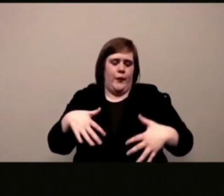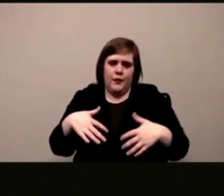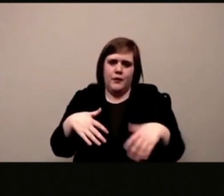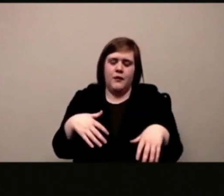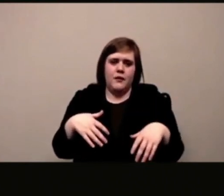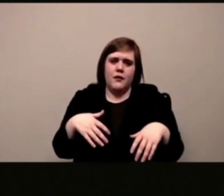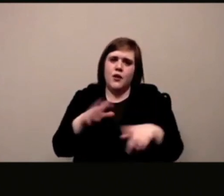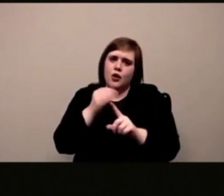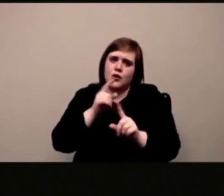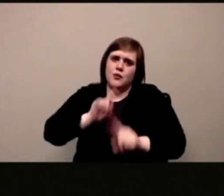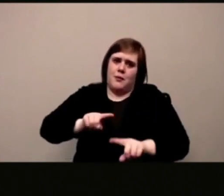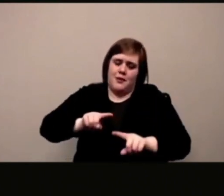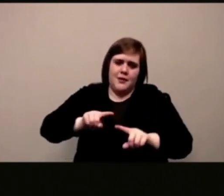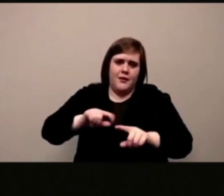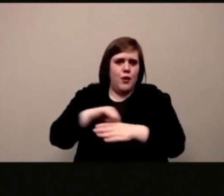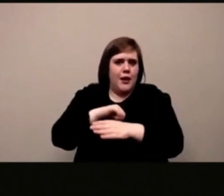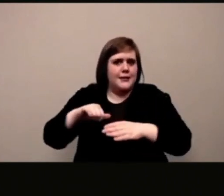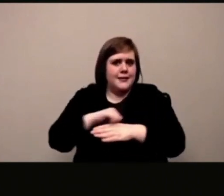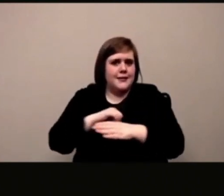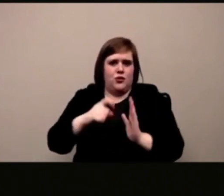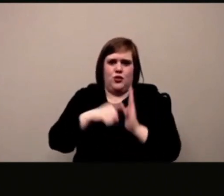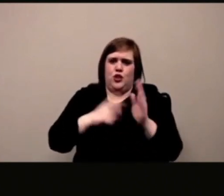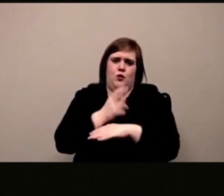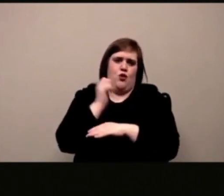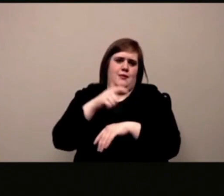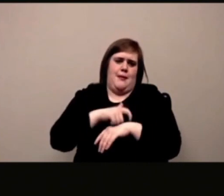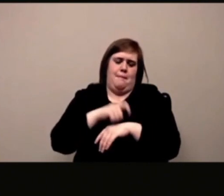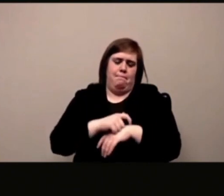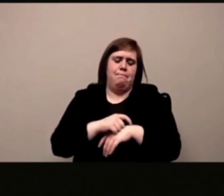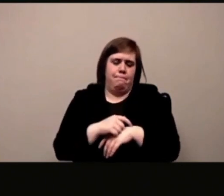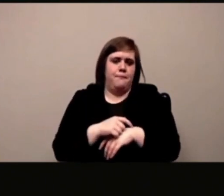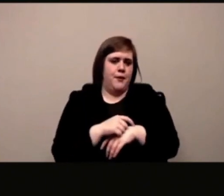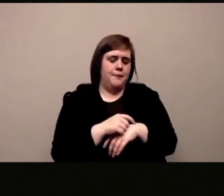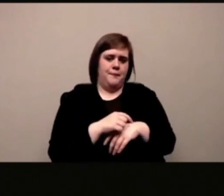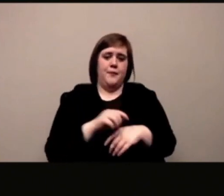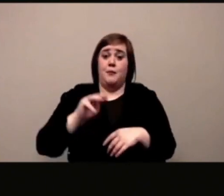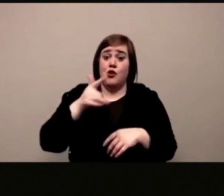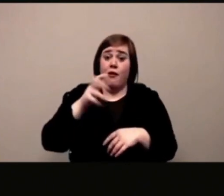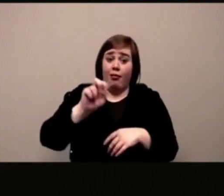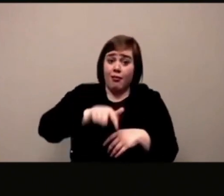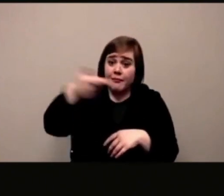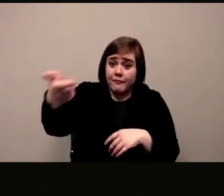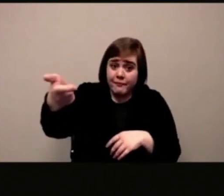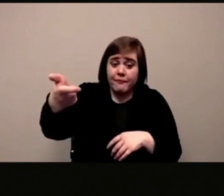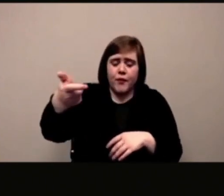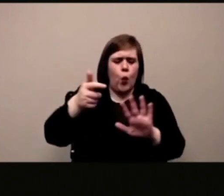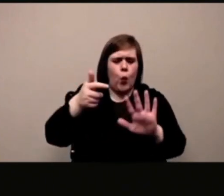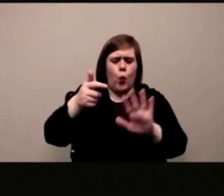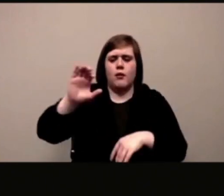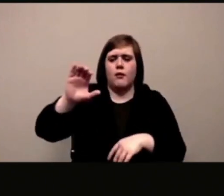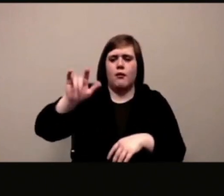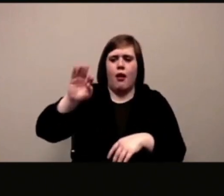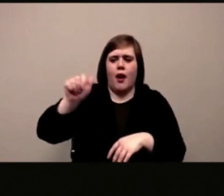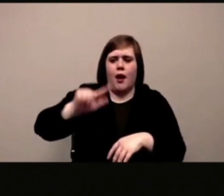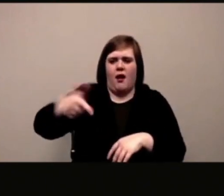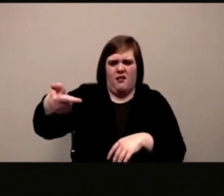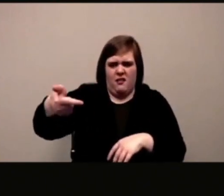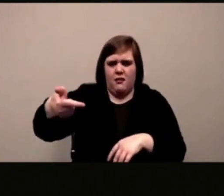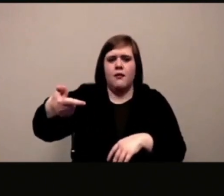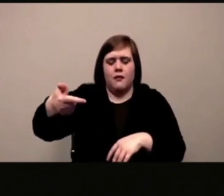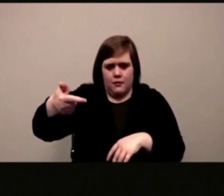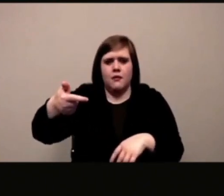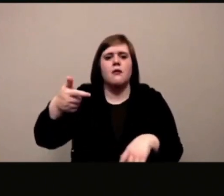responsive practices that Scratch uses all of the time. So Michelle, I'm going to pass it to you. I'm sorry, Claudia, I'm going to ask it to you. Pass it to